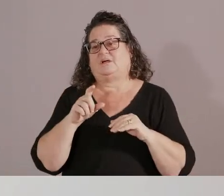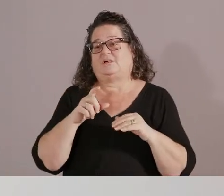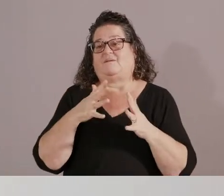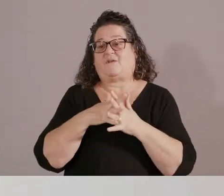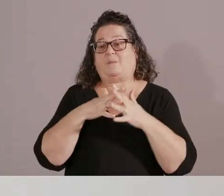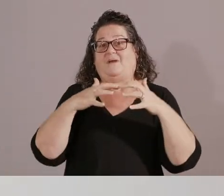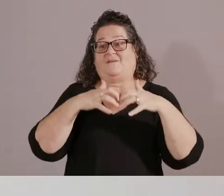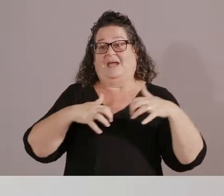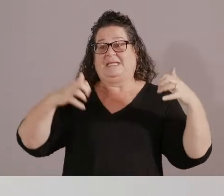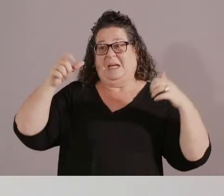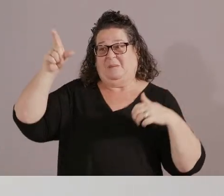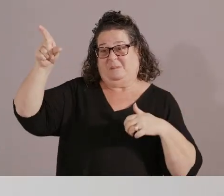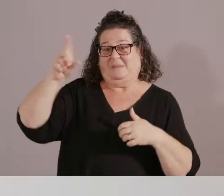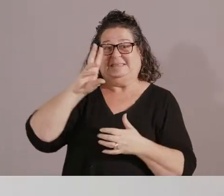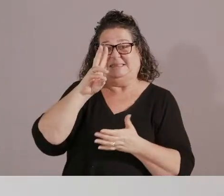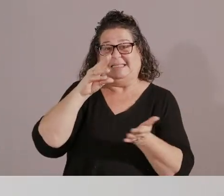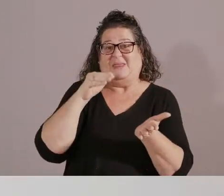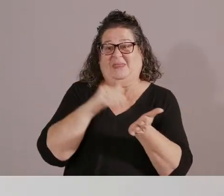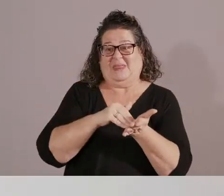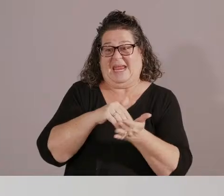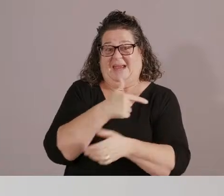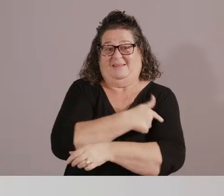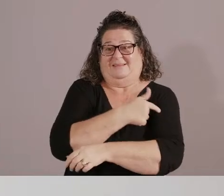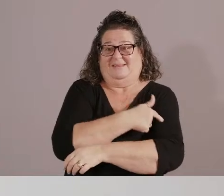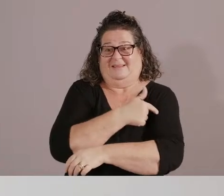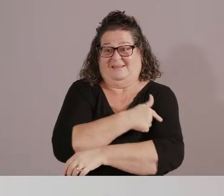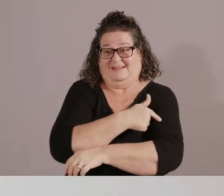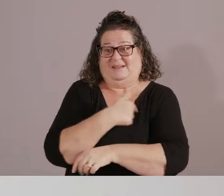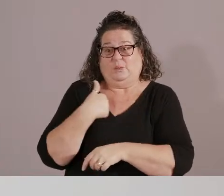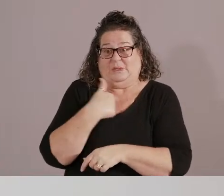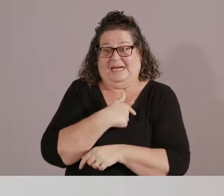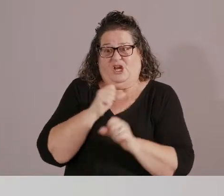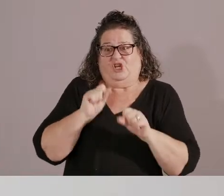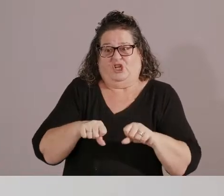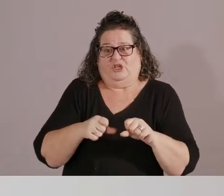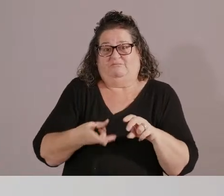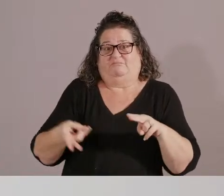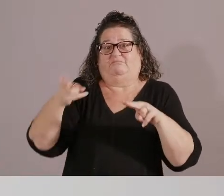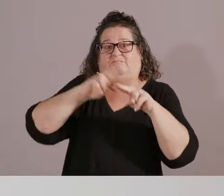to vaccinate 12 to 16,000 people a day there. We're